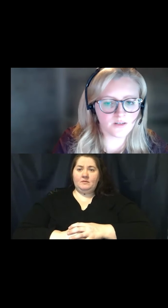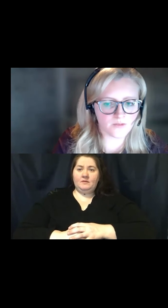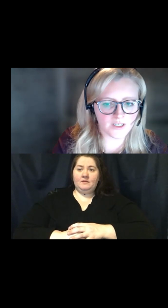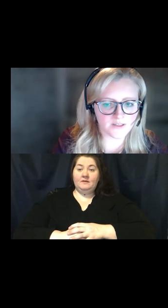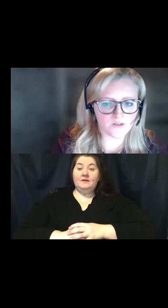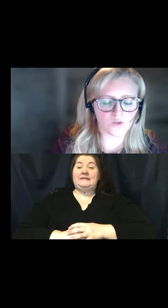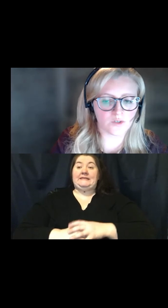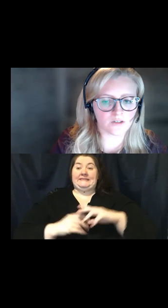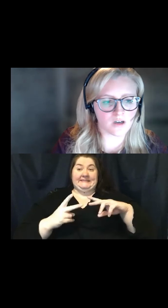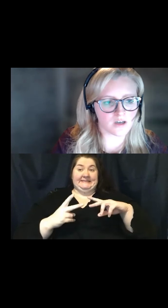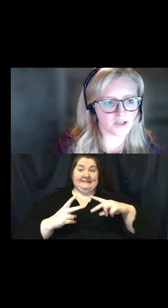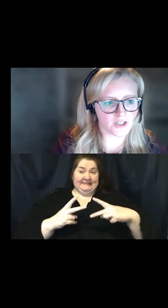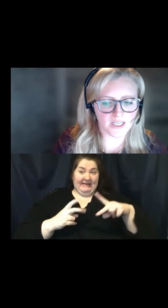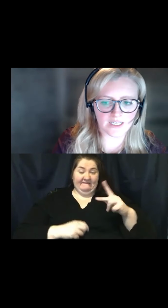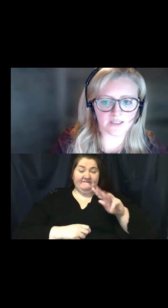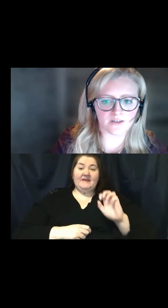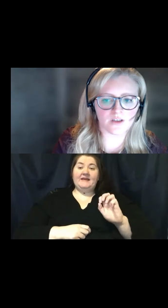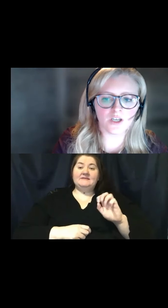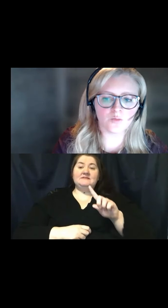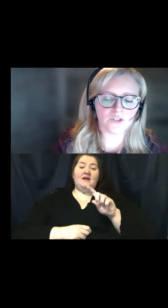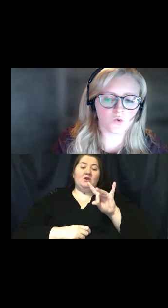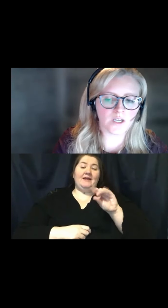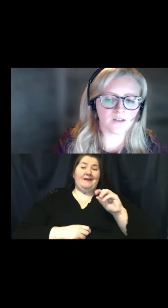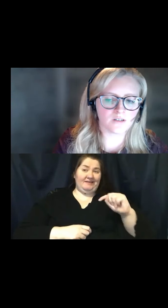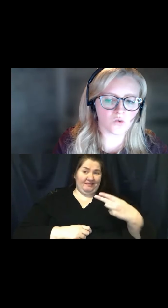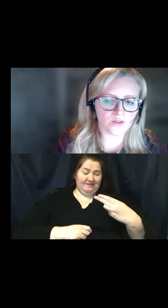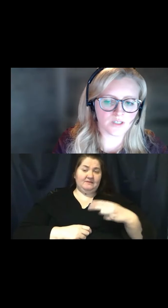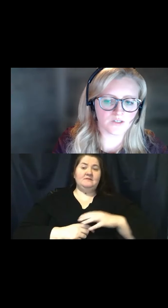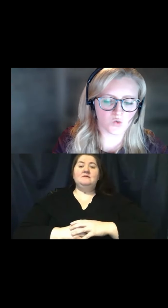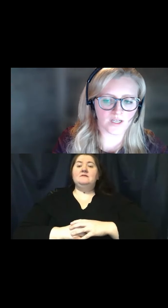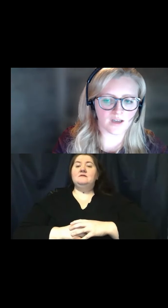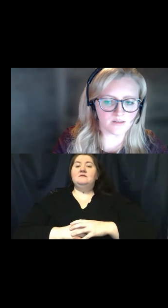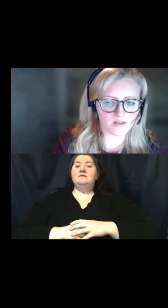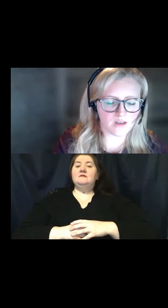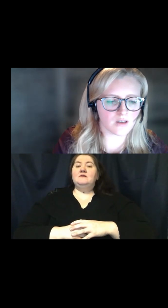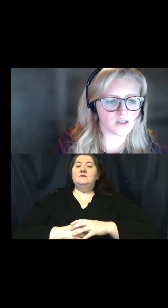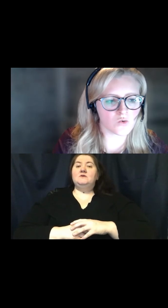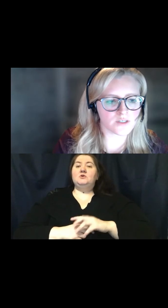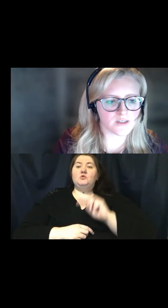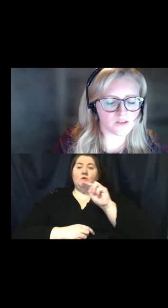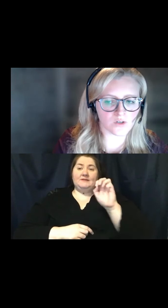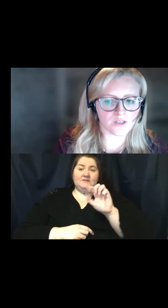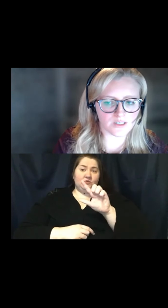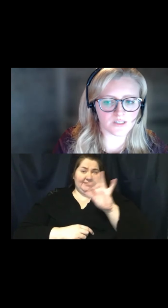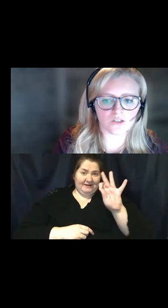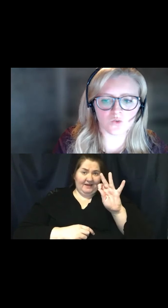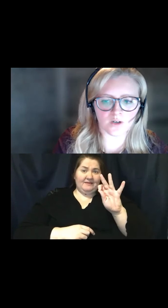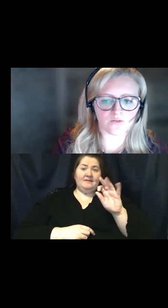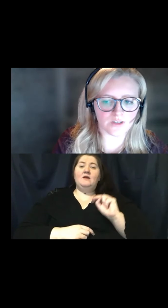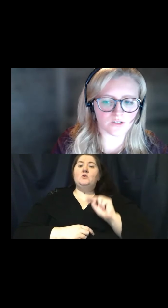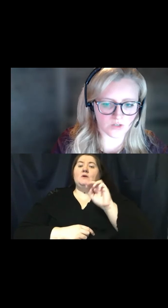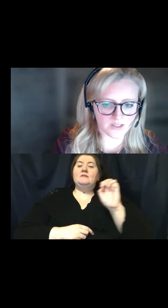The second phase would be along 180th between Northeast 29th and